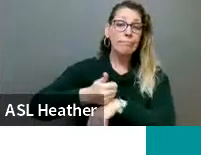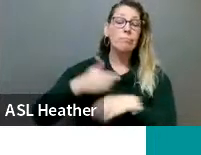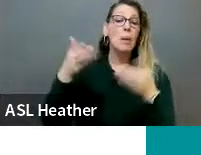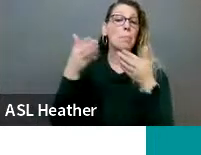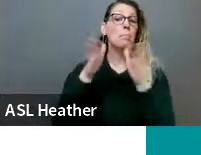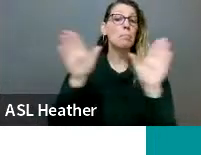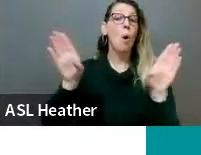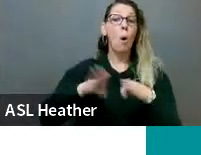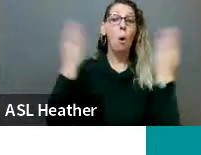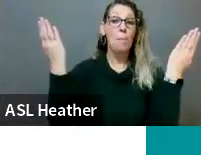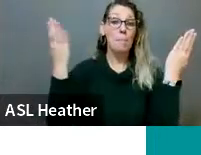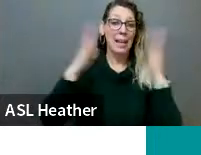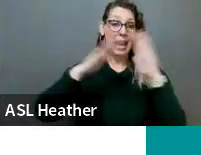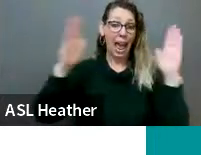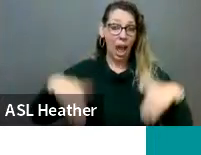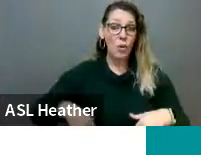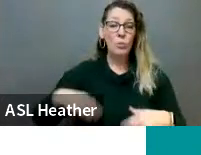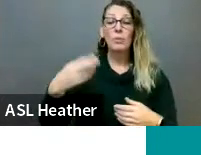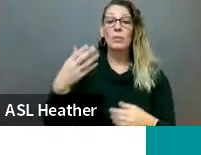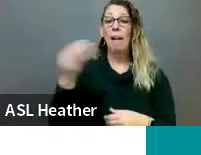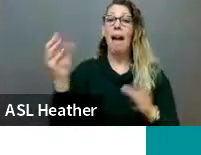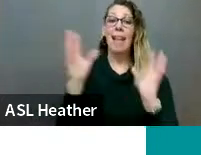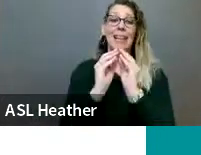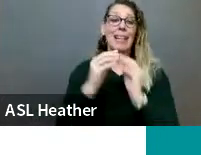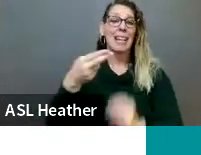houses and hearings.